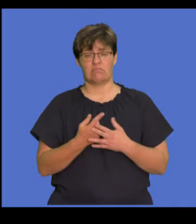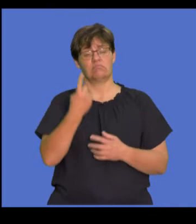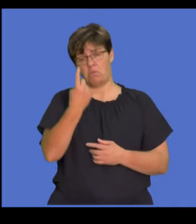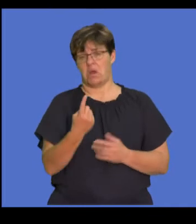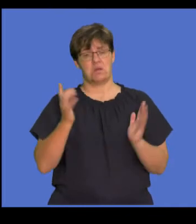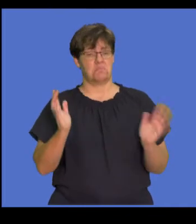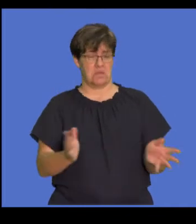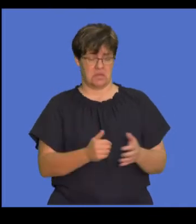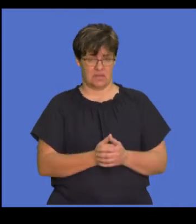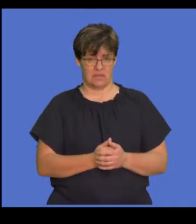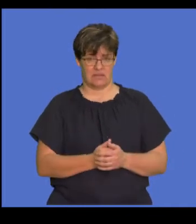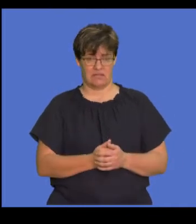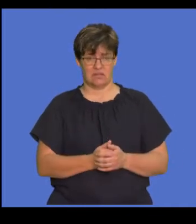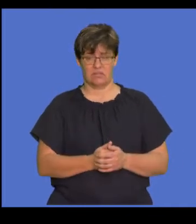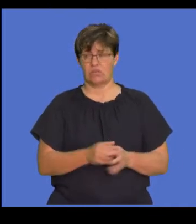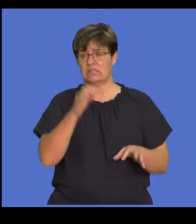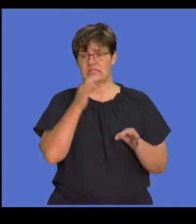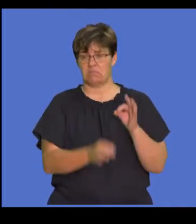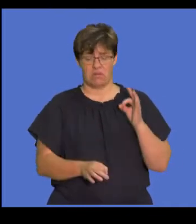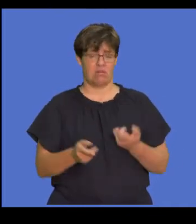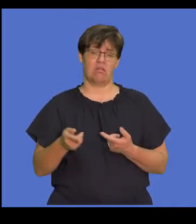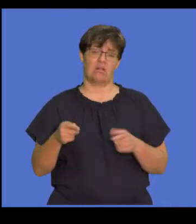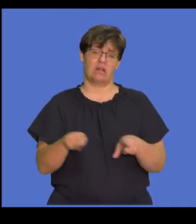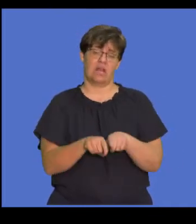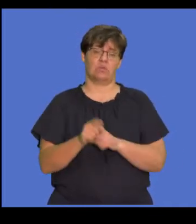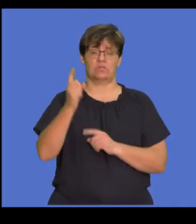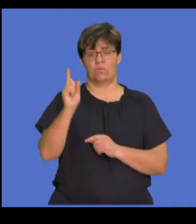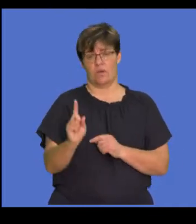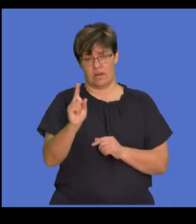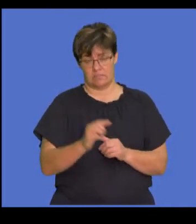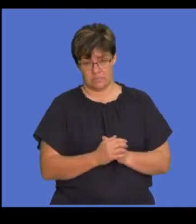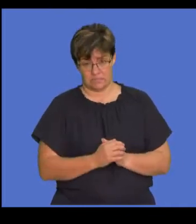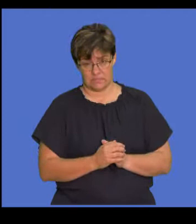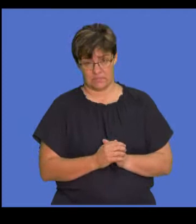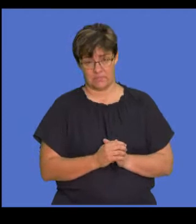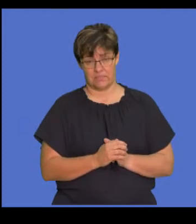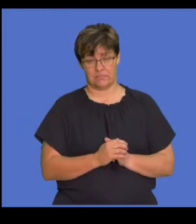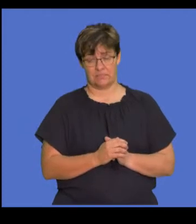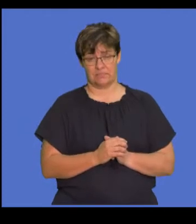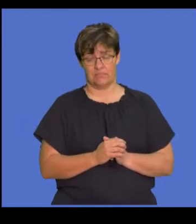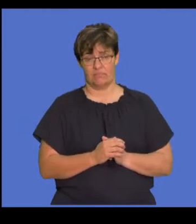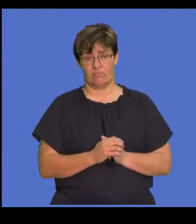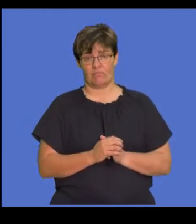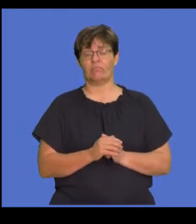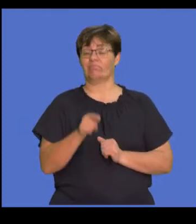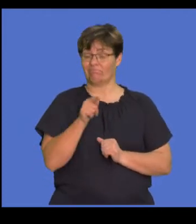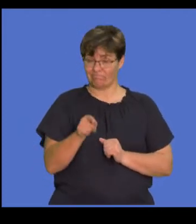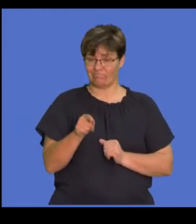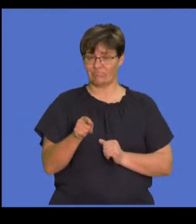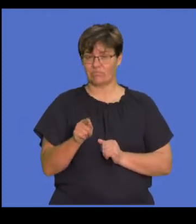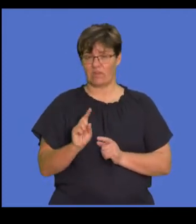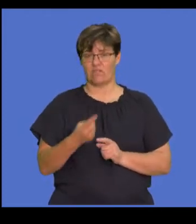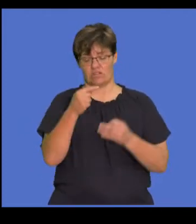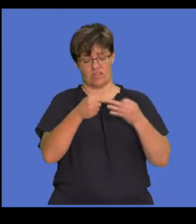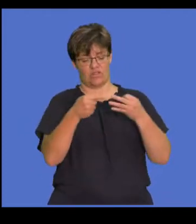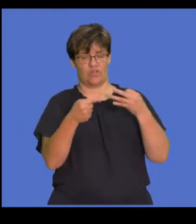1. And then in simple form, that can be written as just 1. And those will then be